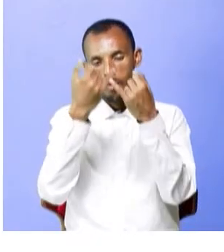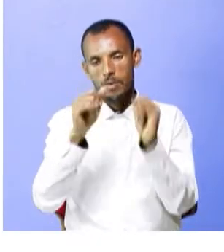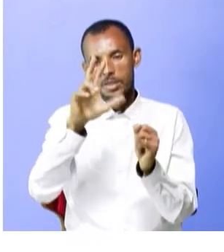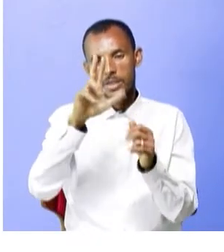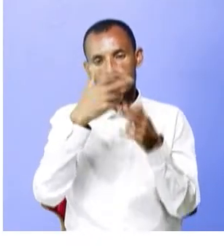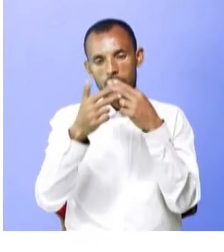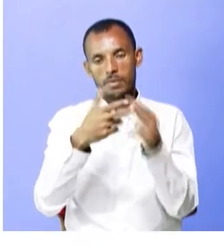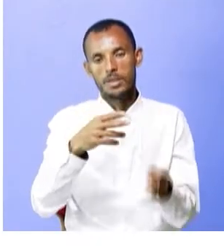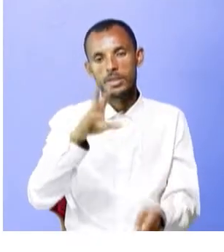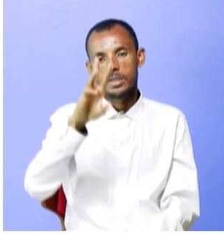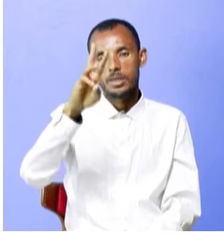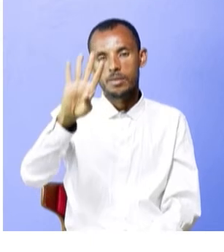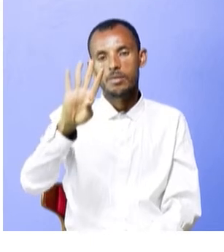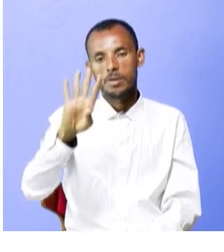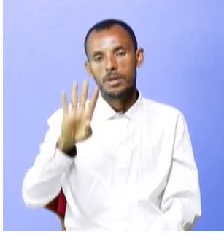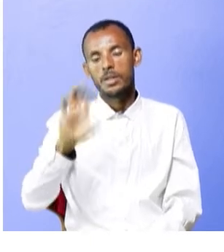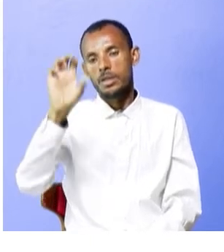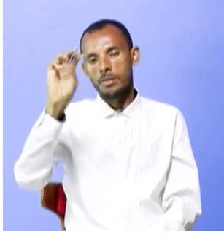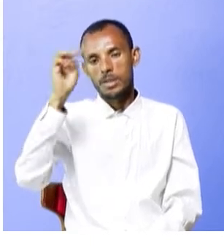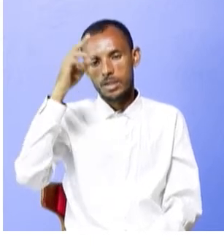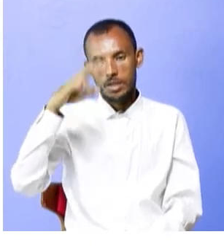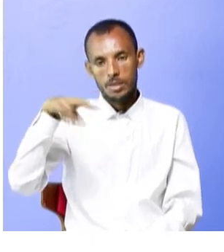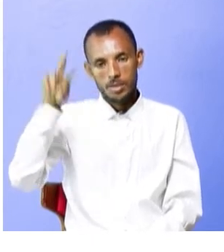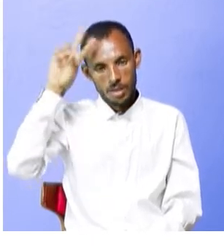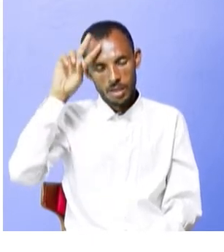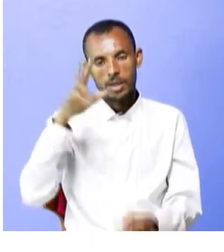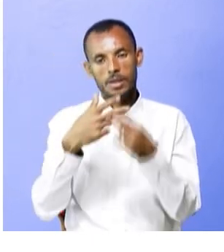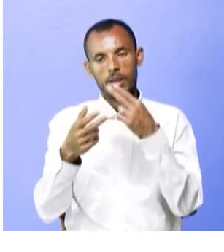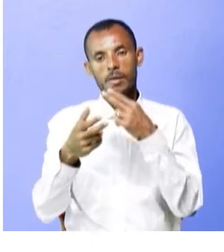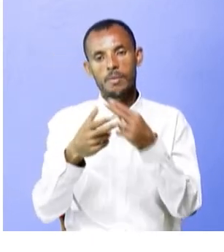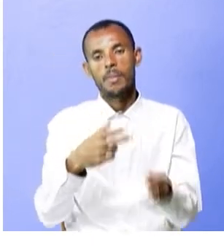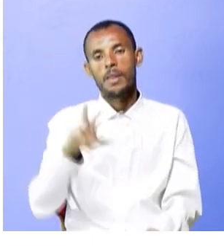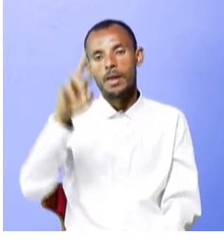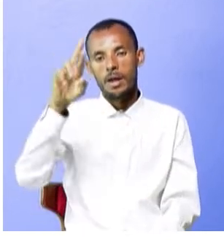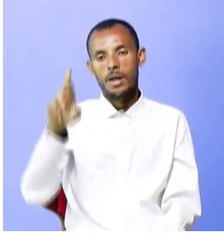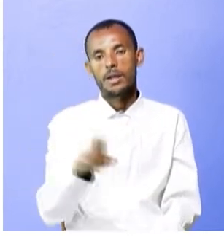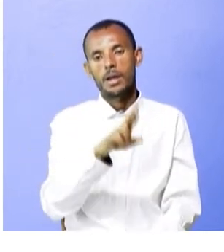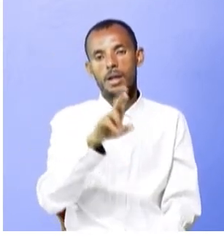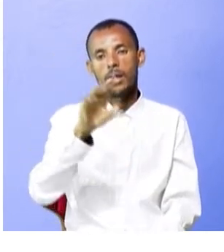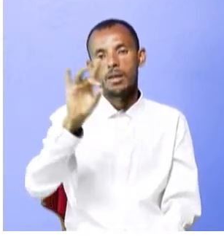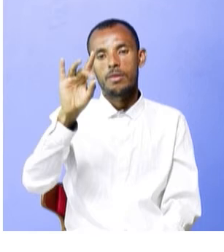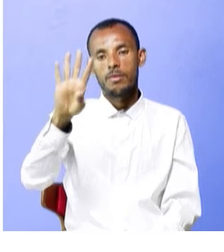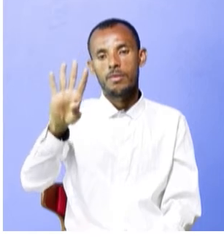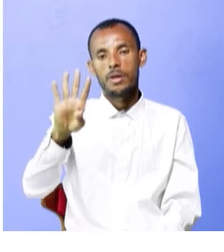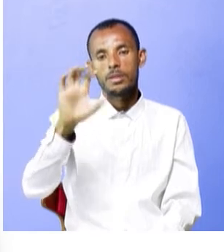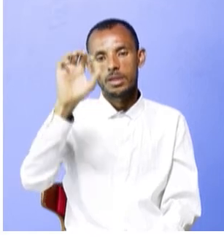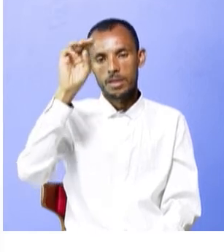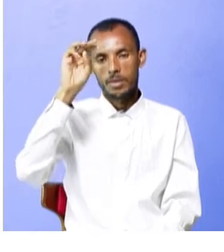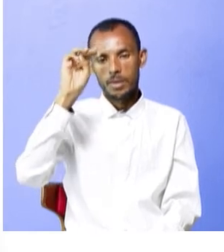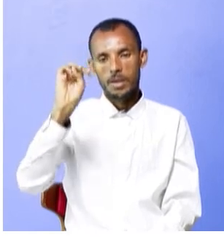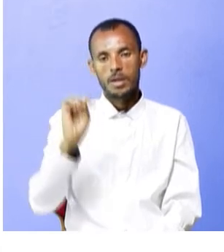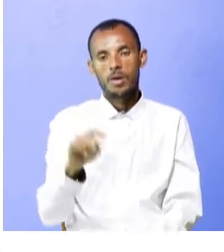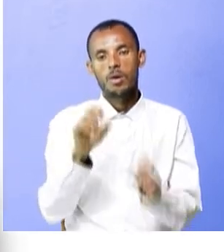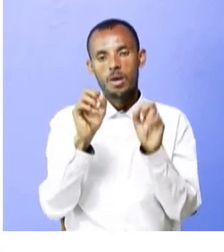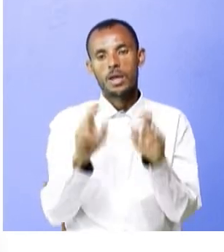times 64 centimeter square times radical 84 centimeter.